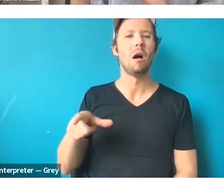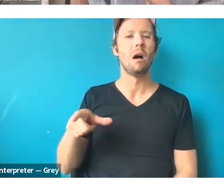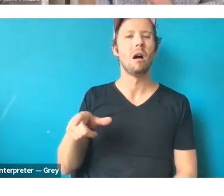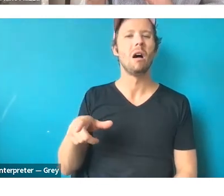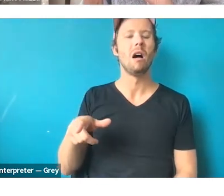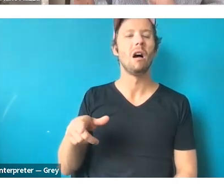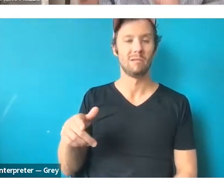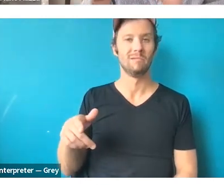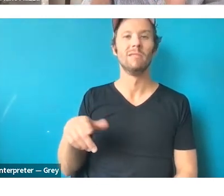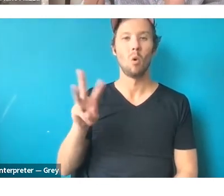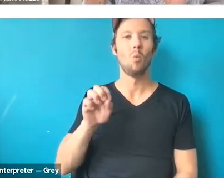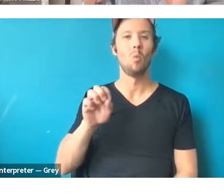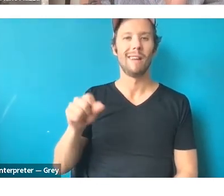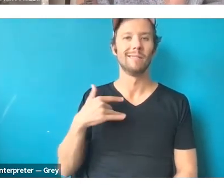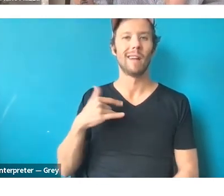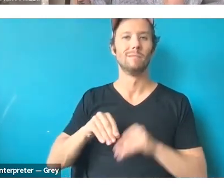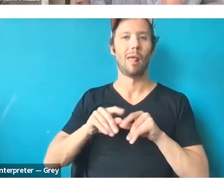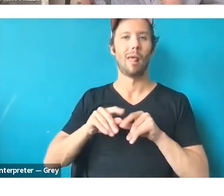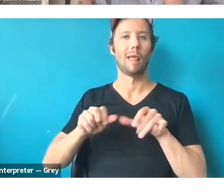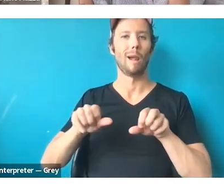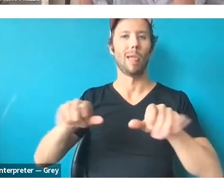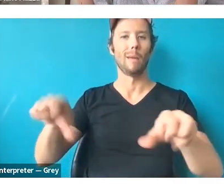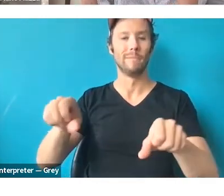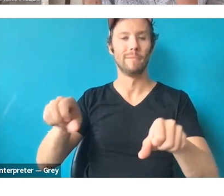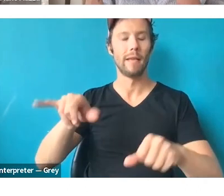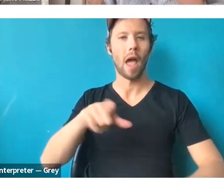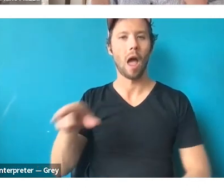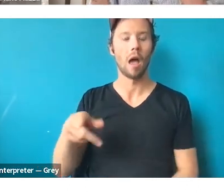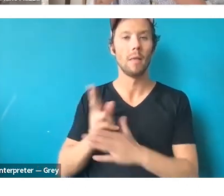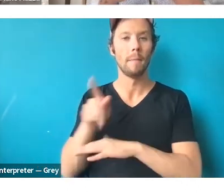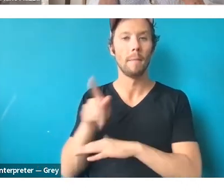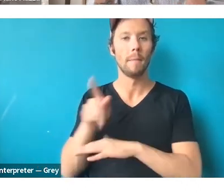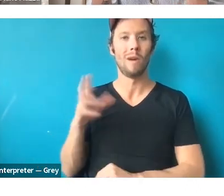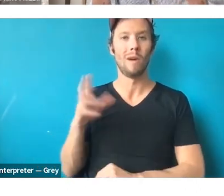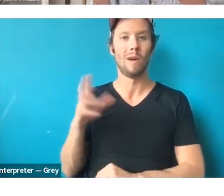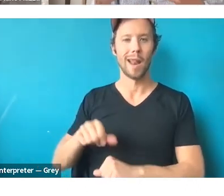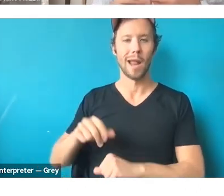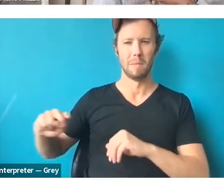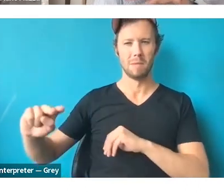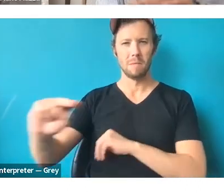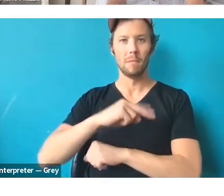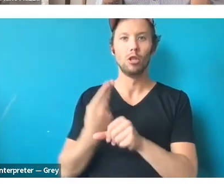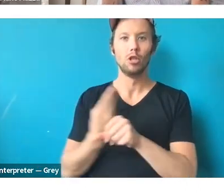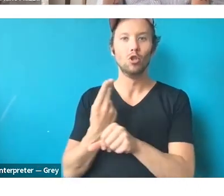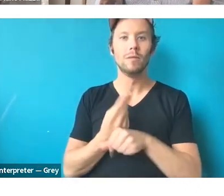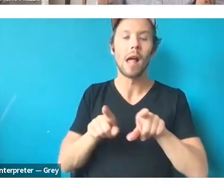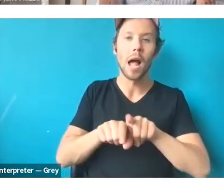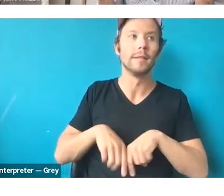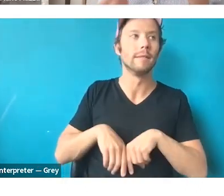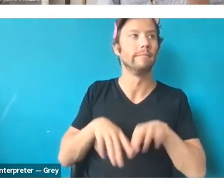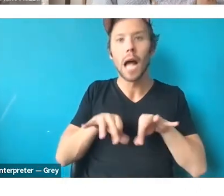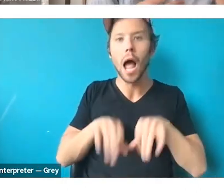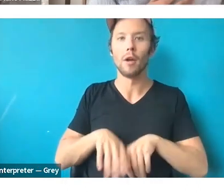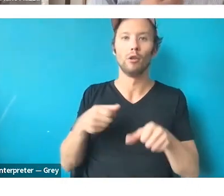kind of have a terrible idea of like what weeds are, but the truth is a lot of them are very medicinal and actually create amazing